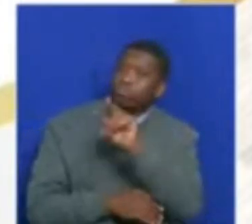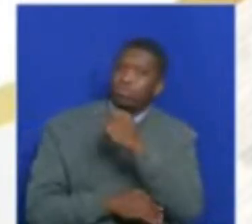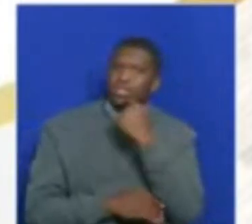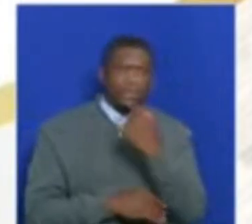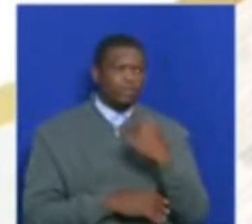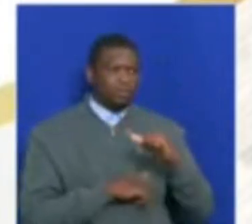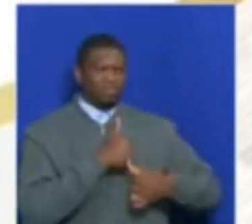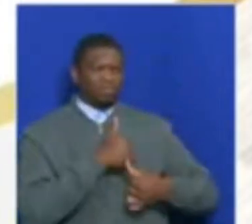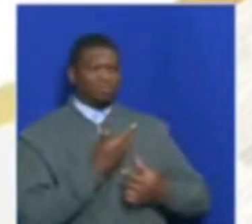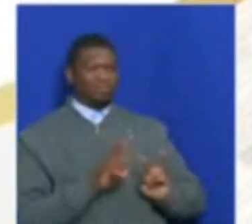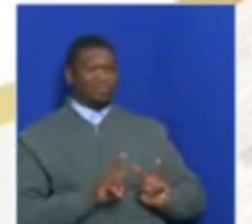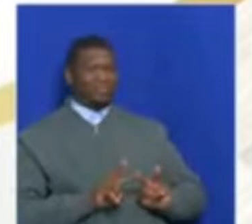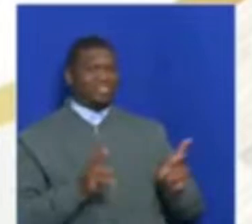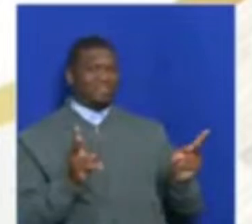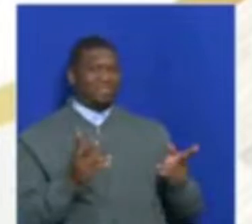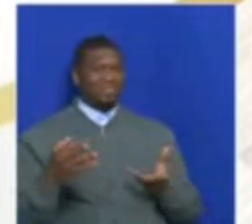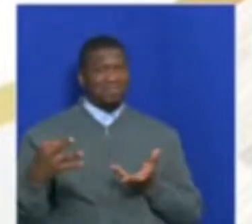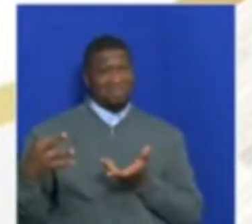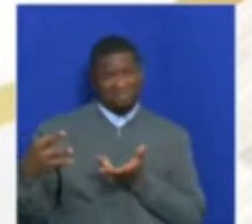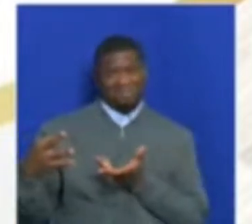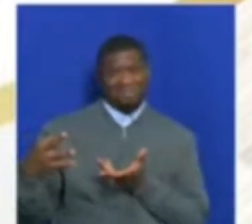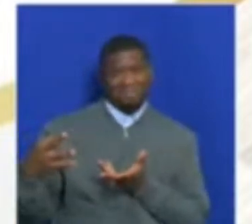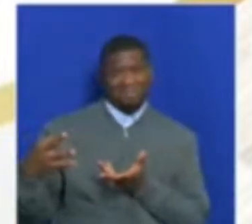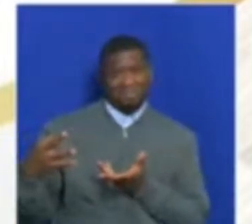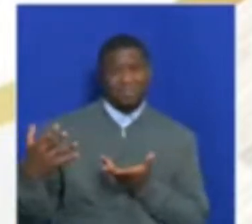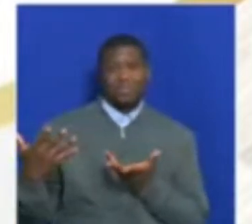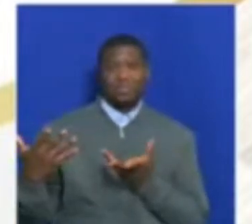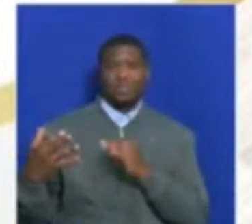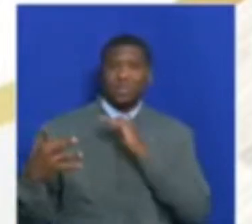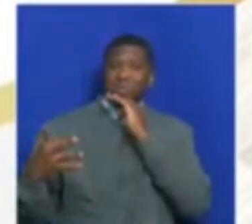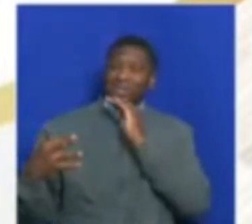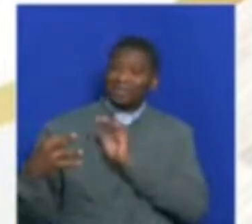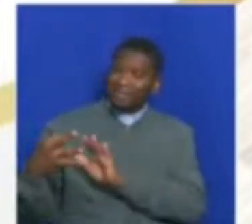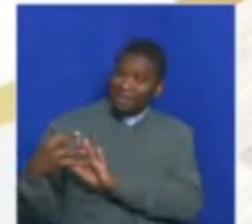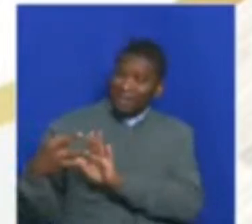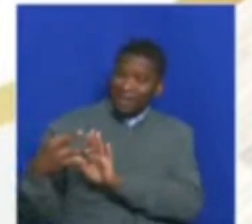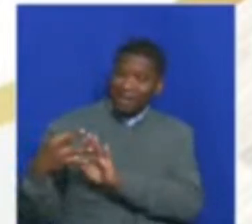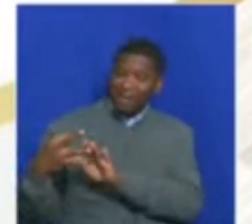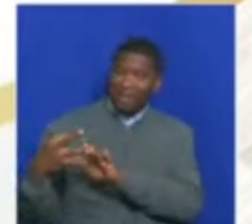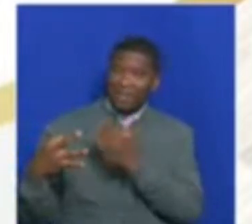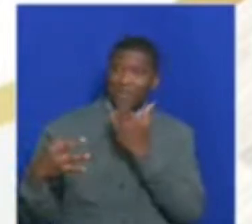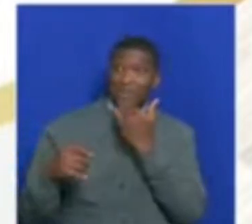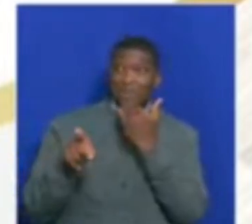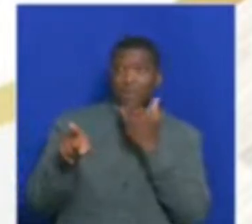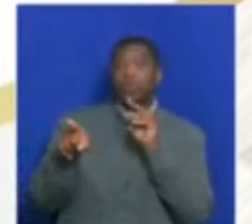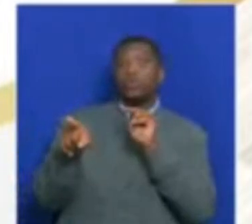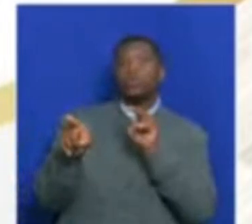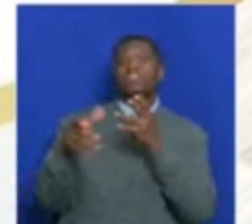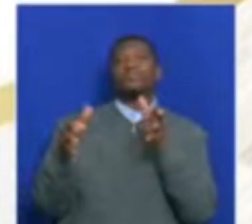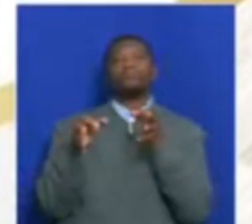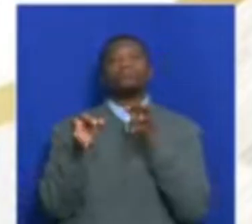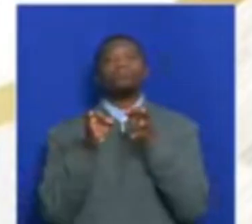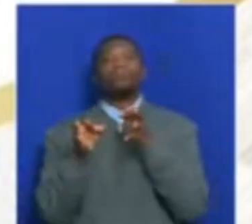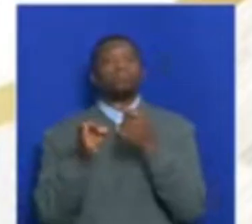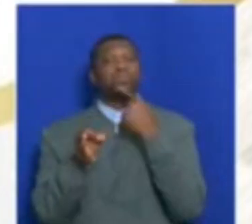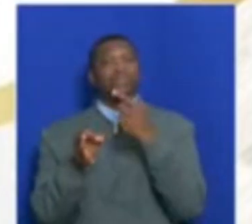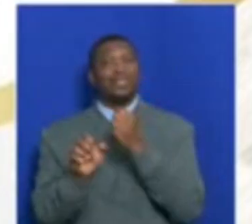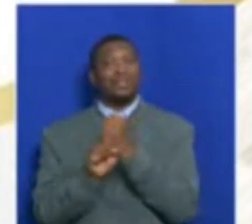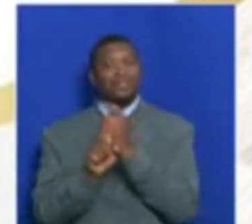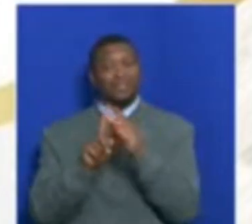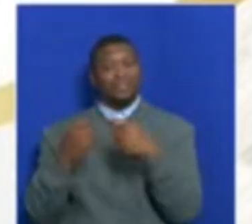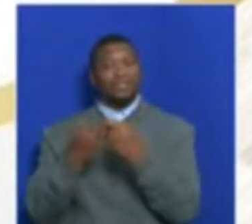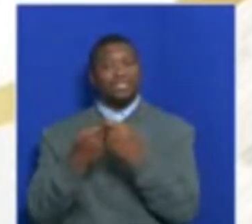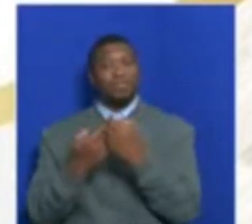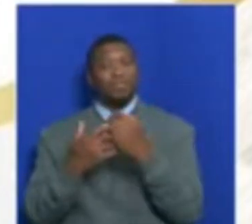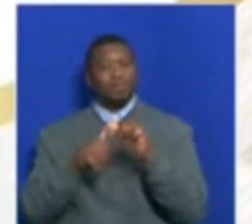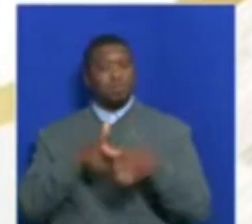actually the task team, Brigadier Newswa indicated that the task team fell under Major